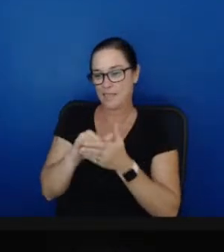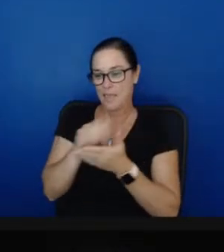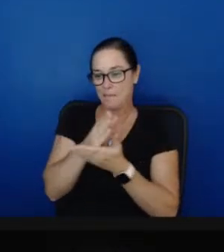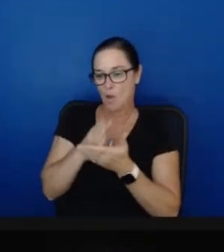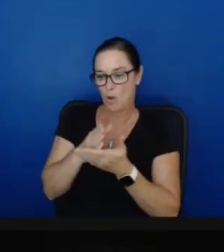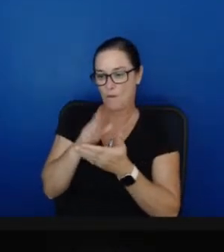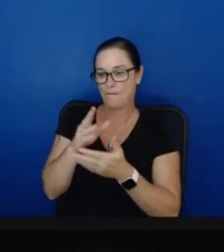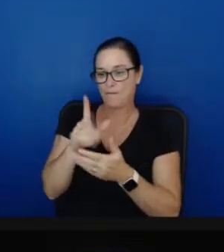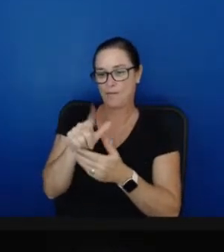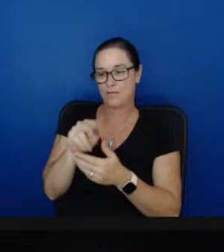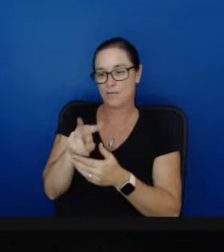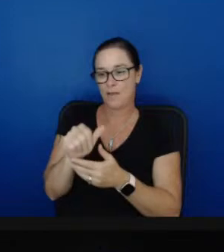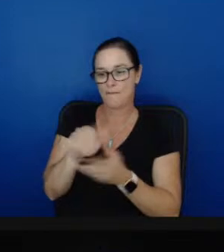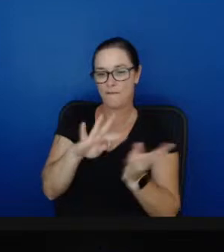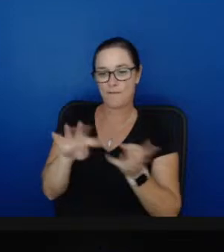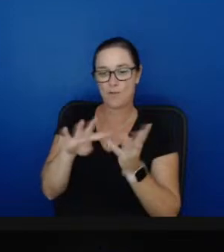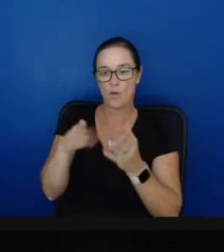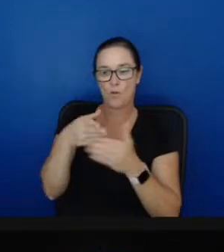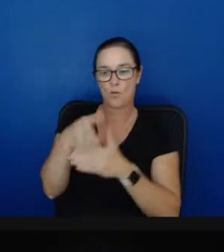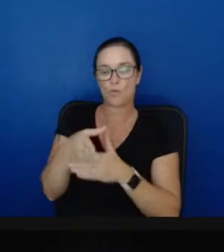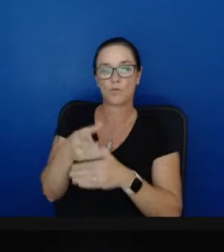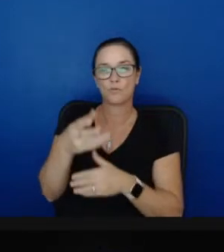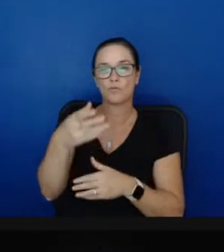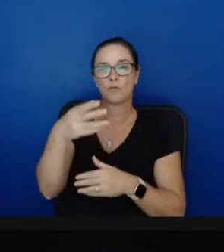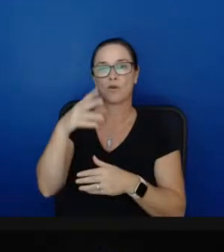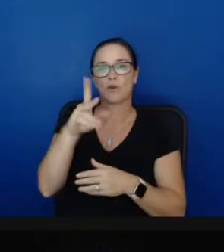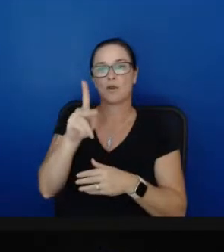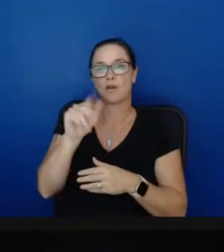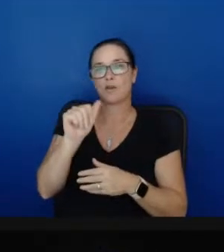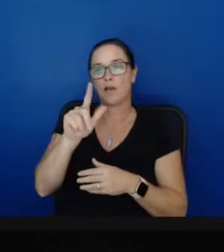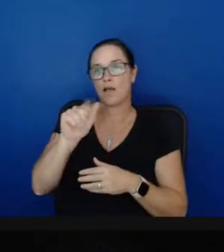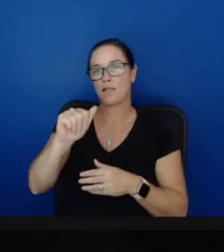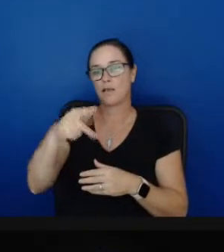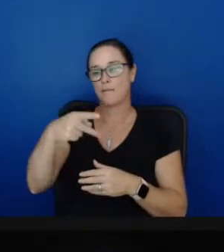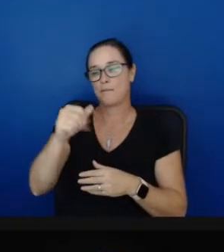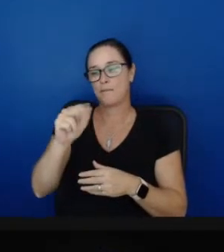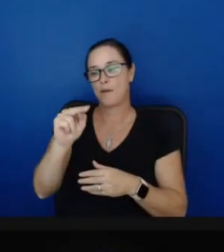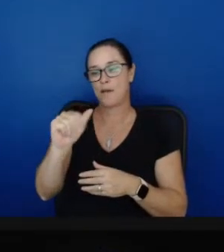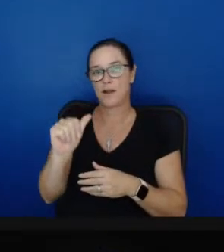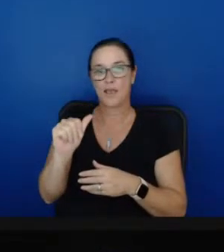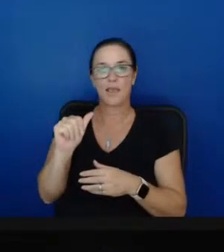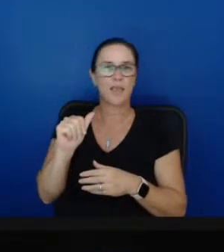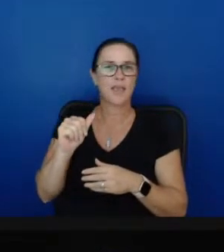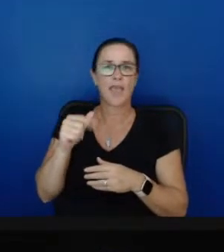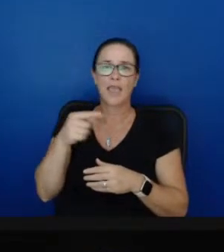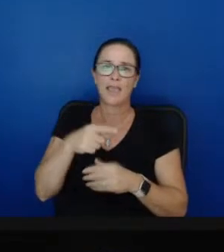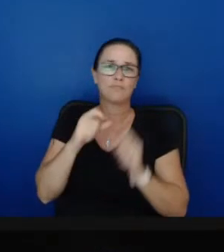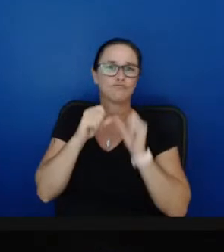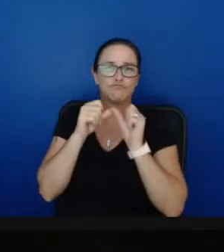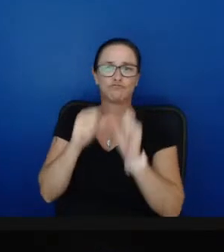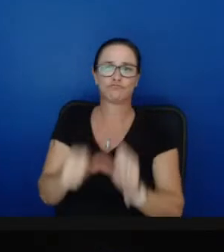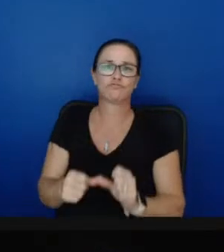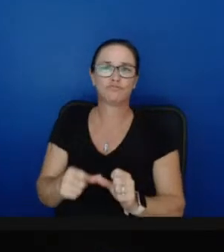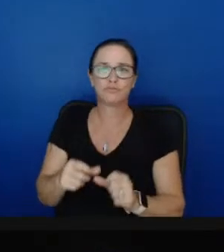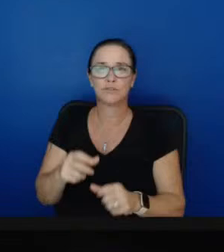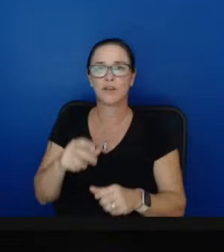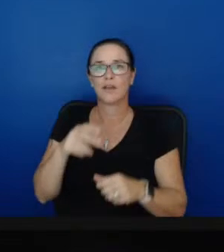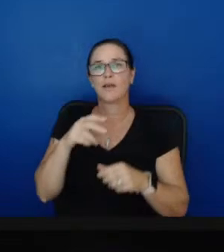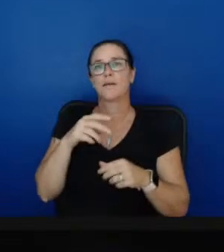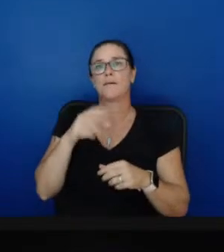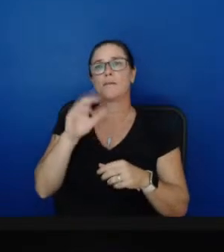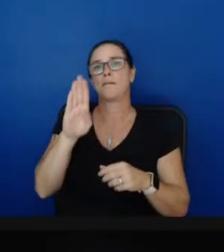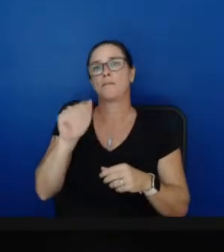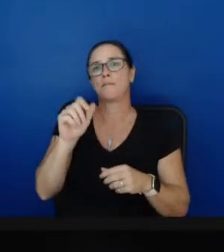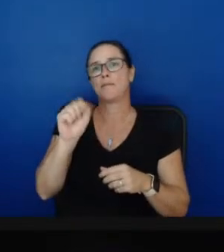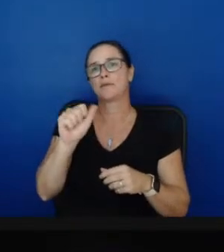Kalapana. So he takes it a lot further from there. Observations of basaltic lava streams and tubes from Kilauea